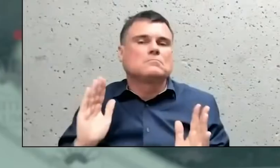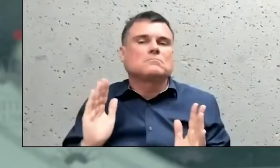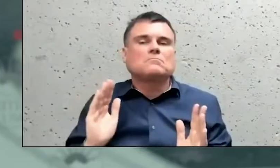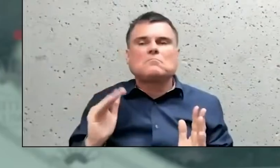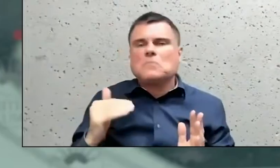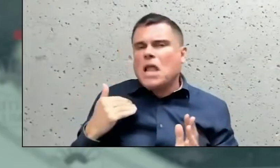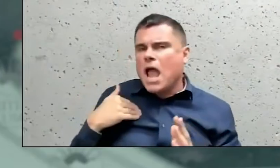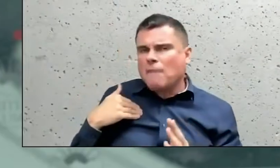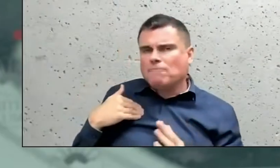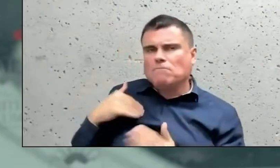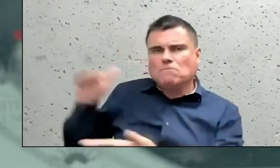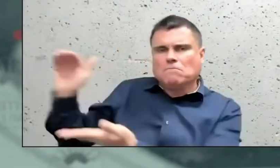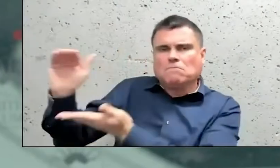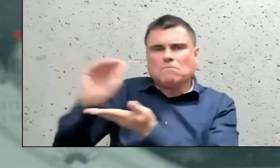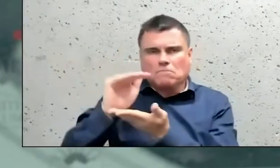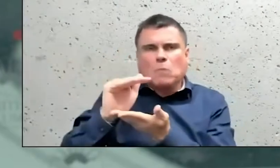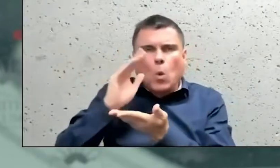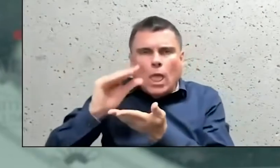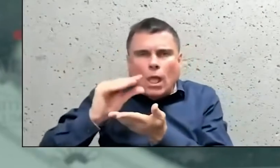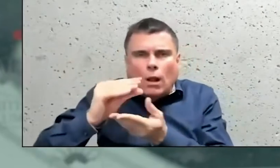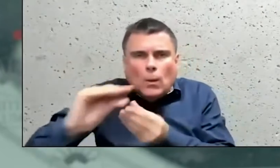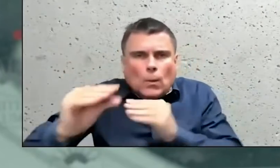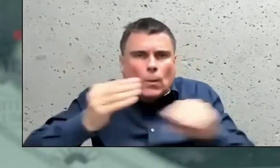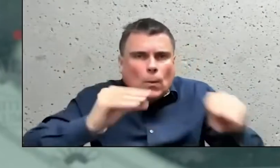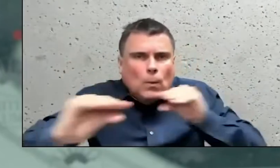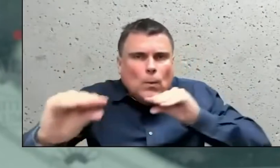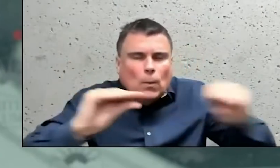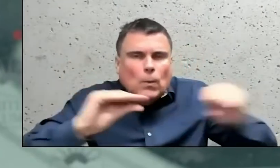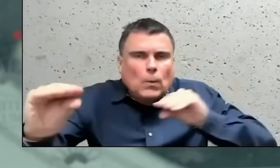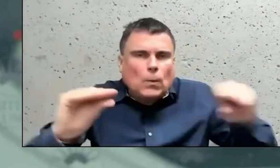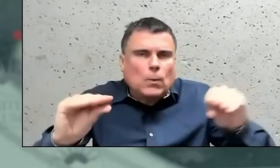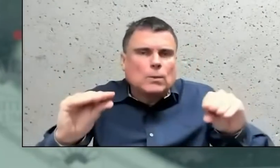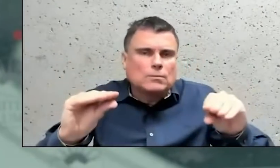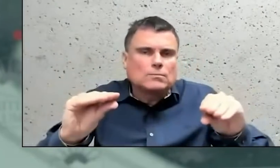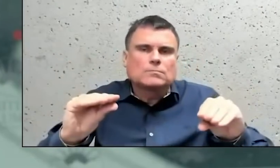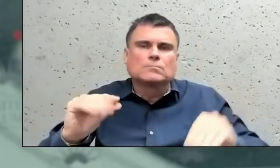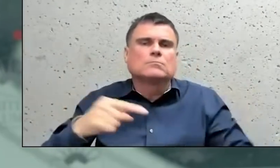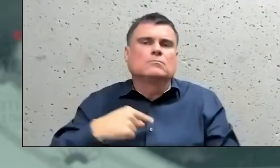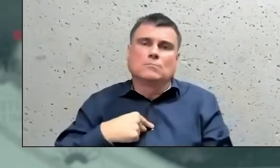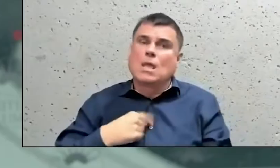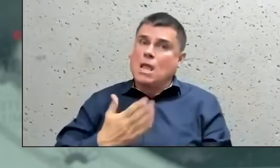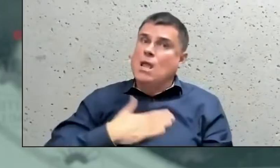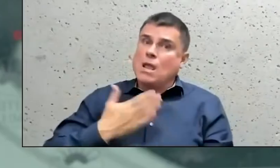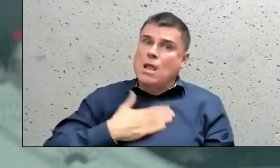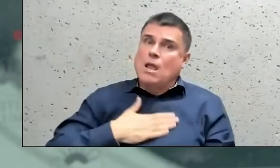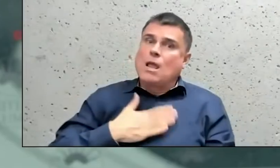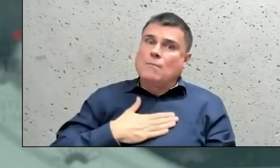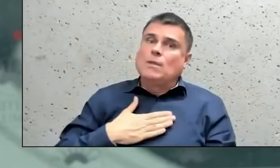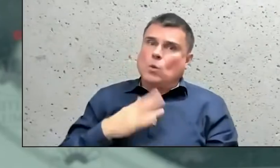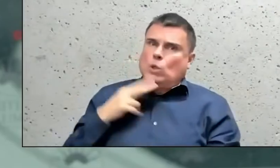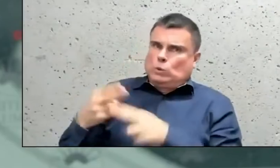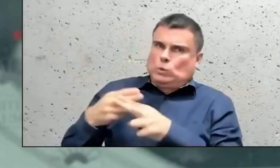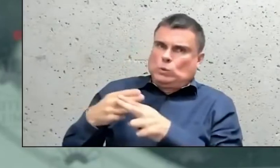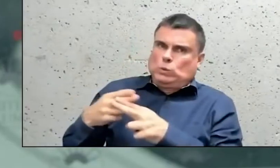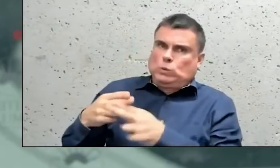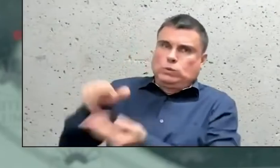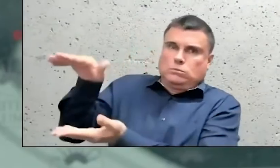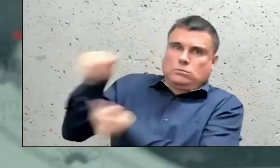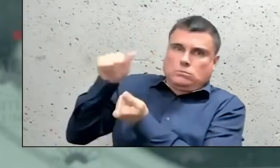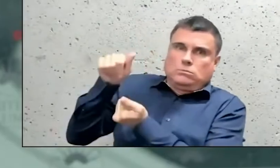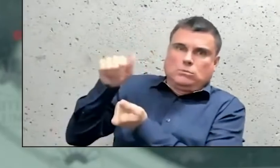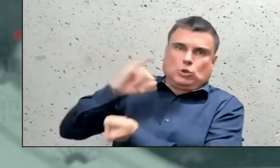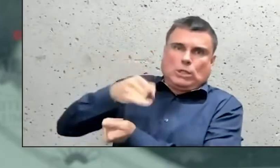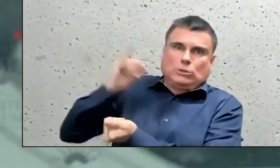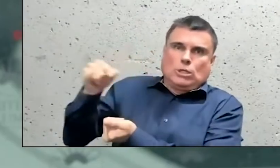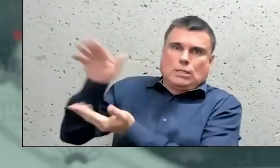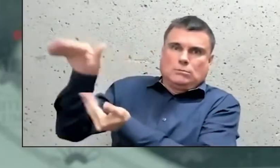vaccine that we can use as an option for people here in BC. So we're very grateful it's coming in, and we'll be focusing, as I mentioned, on healthcare workers first,